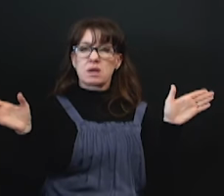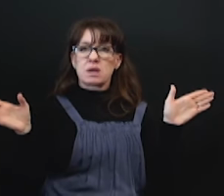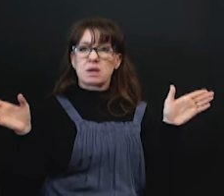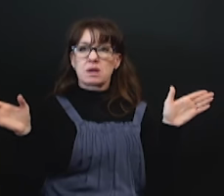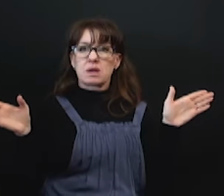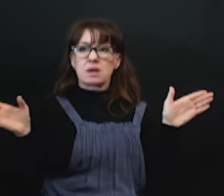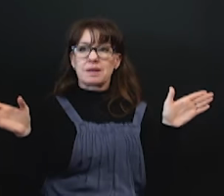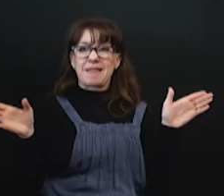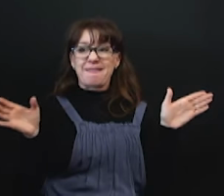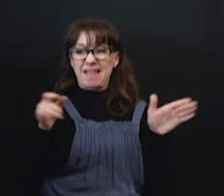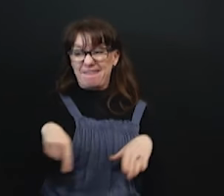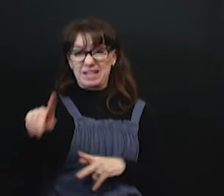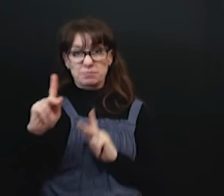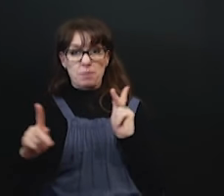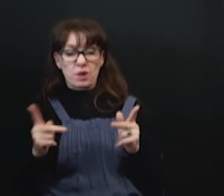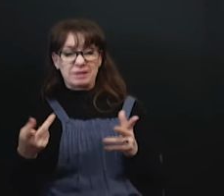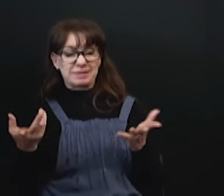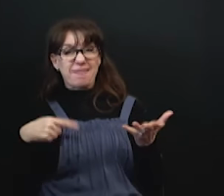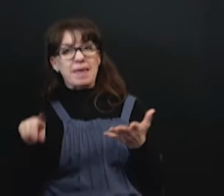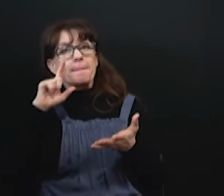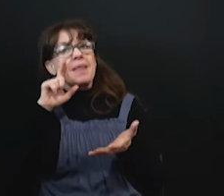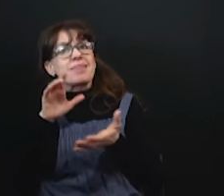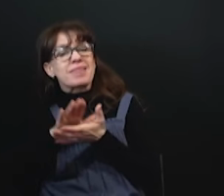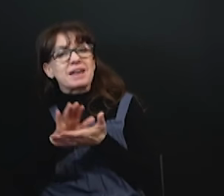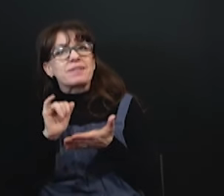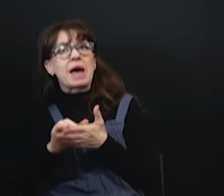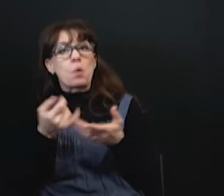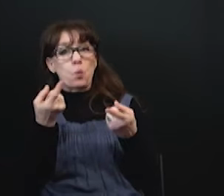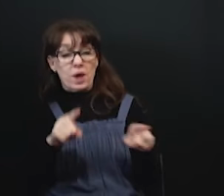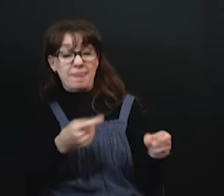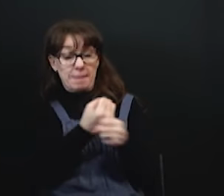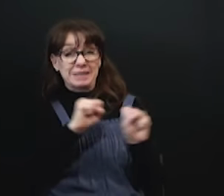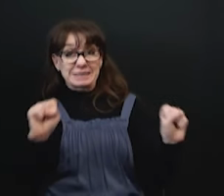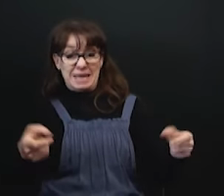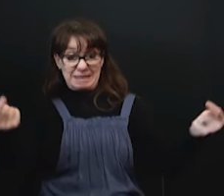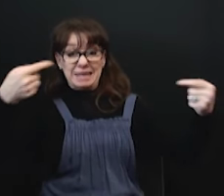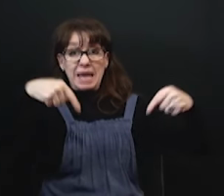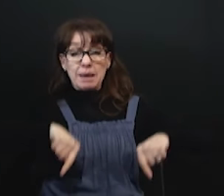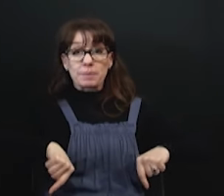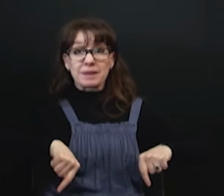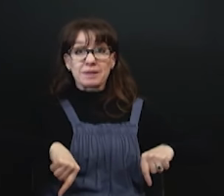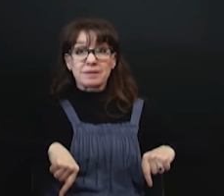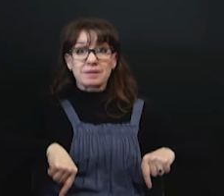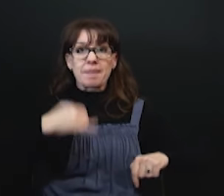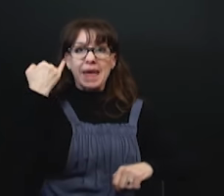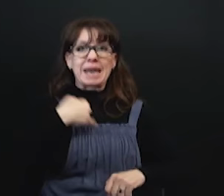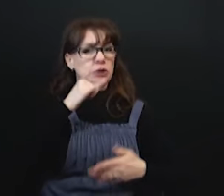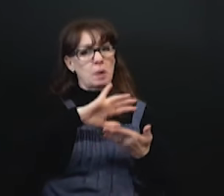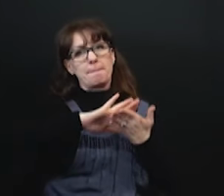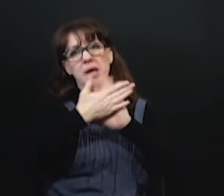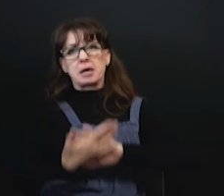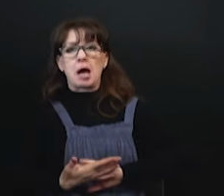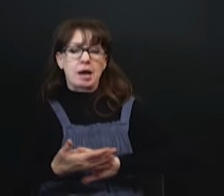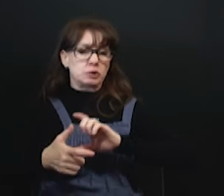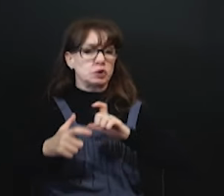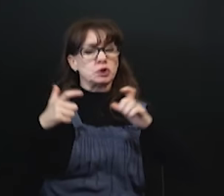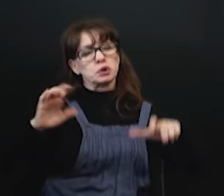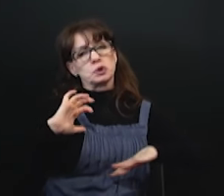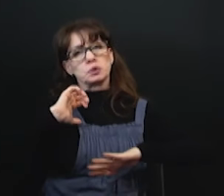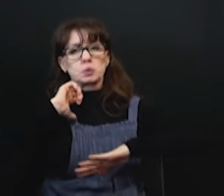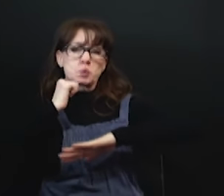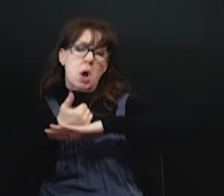These certain Jews Paul is talking about, they believed that when the Messiah came, that he would be the one who would make Israel great again. He would be